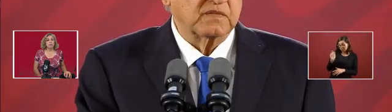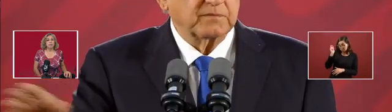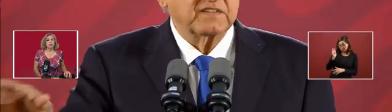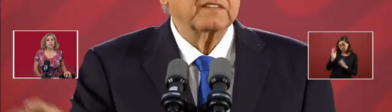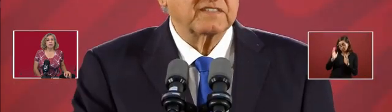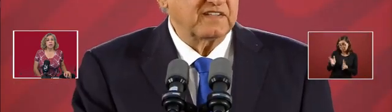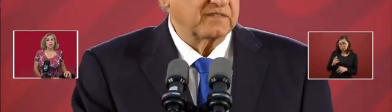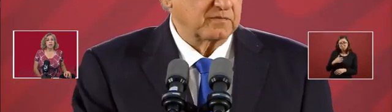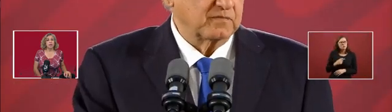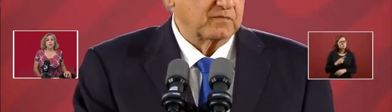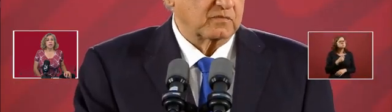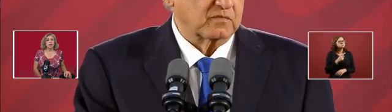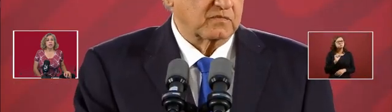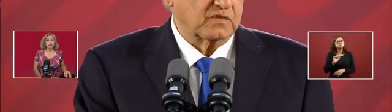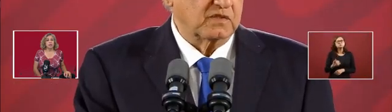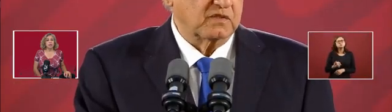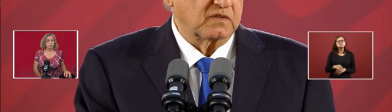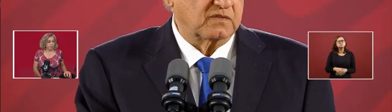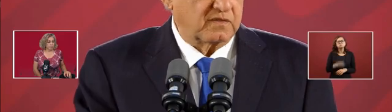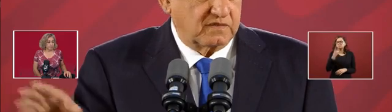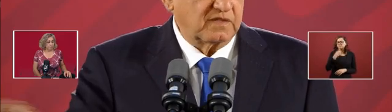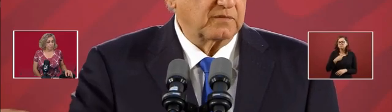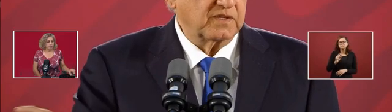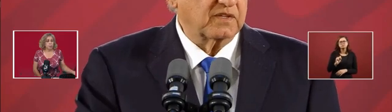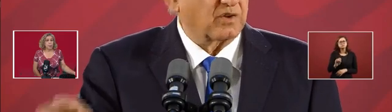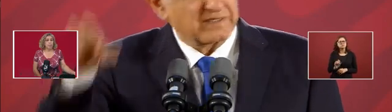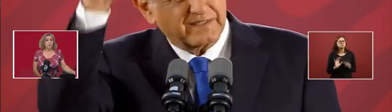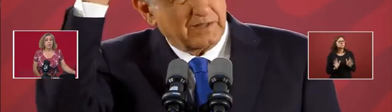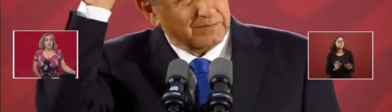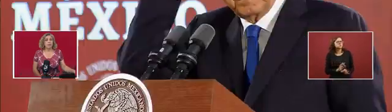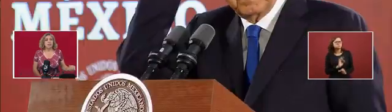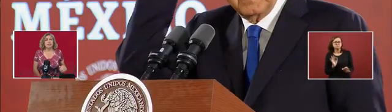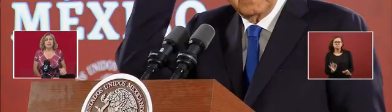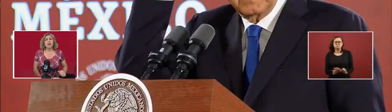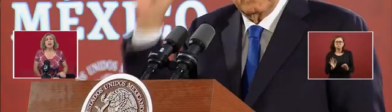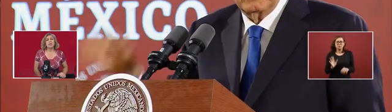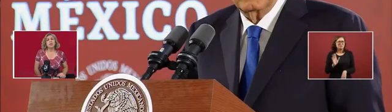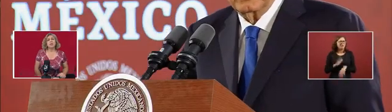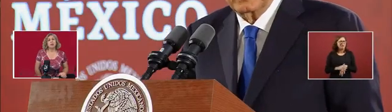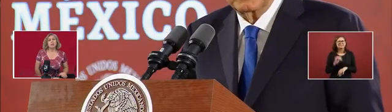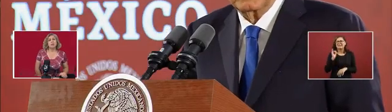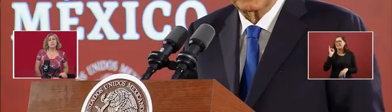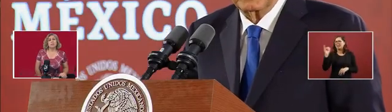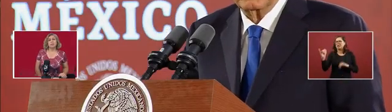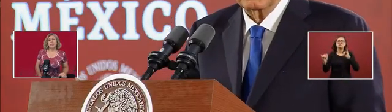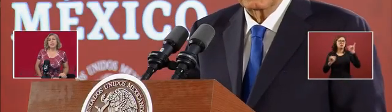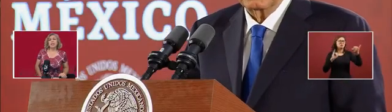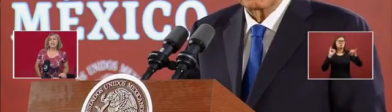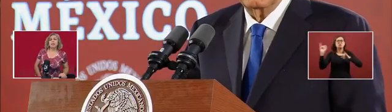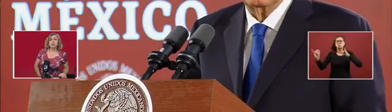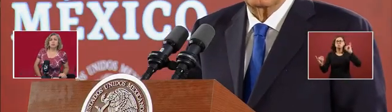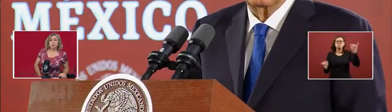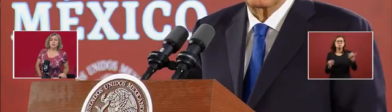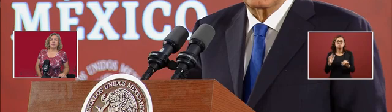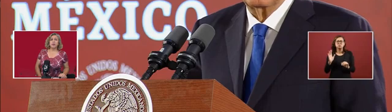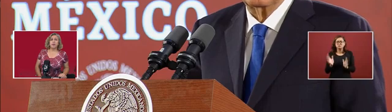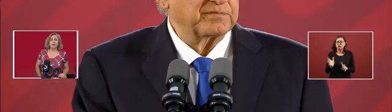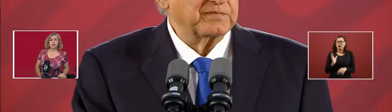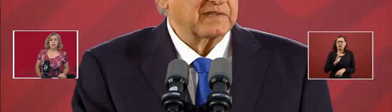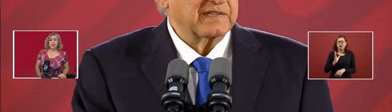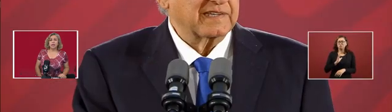that accompany me, we were in Veracruz a week ago. I had forgotten